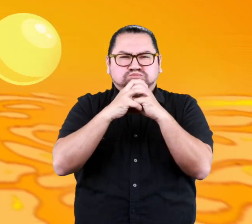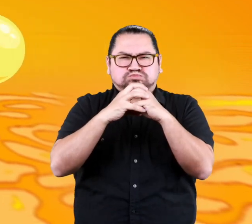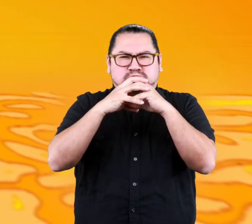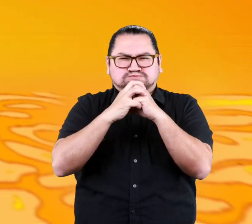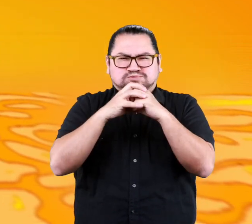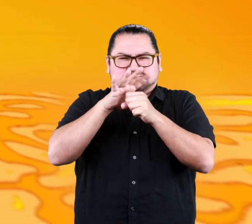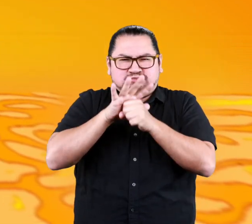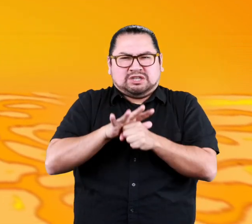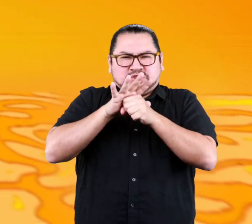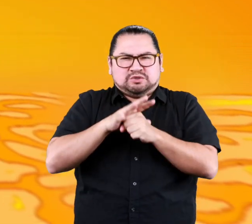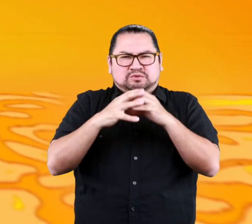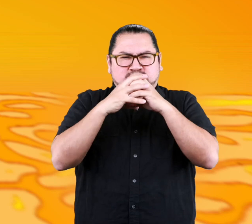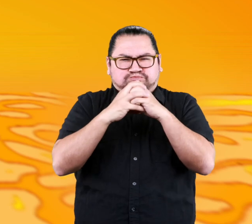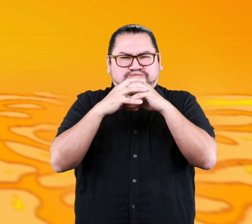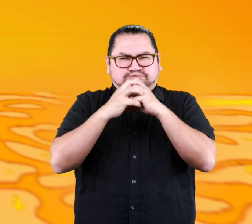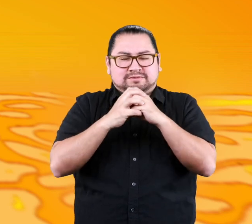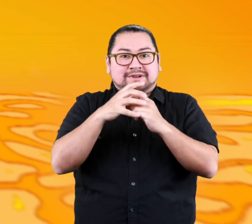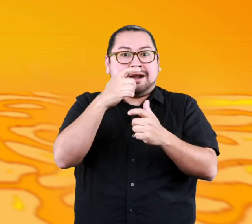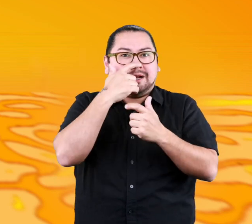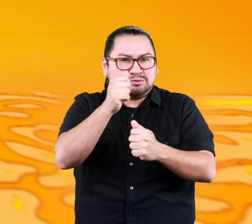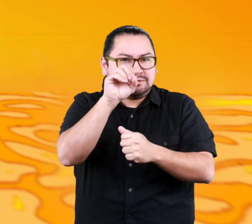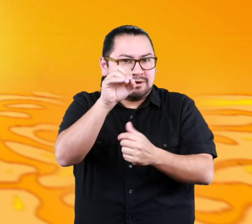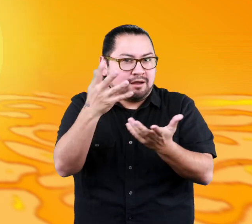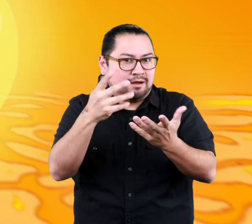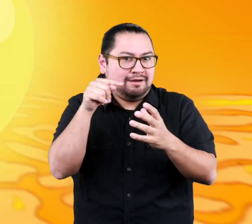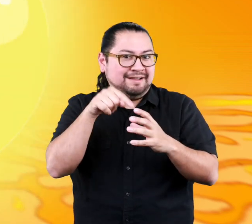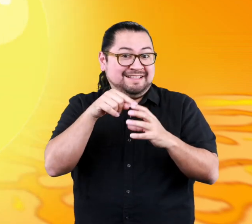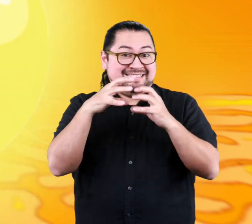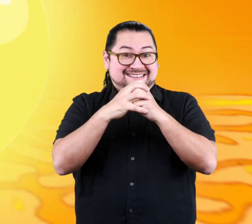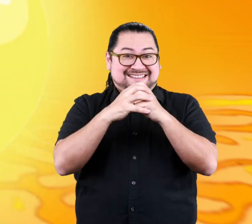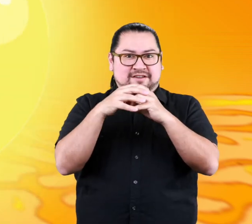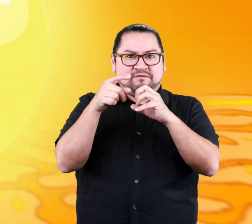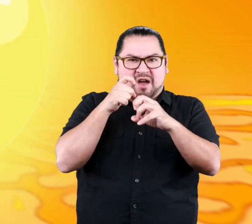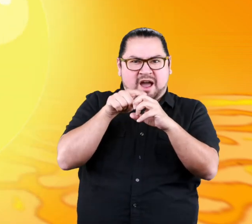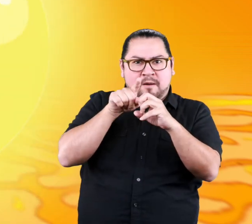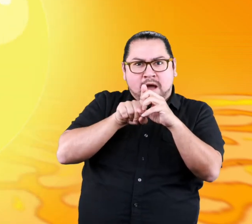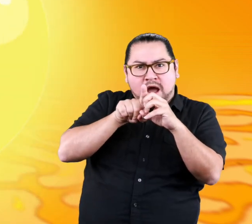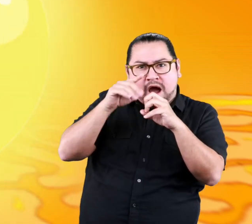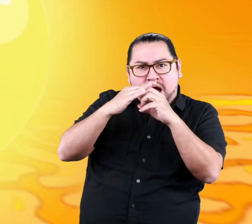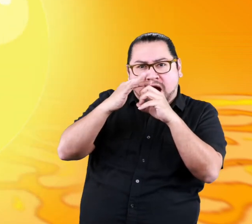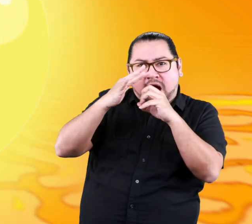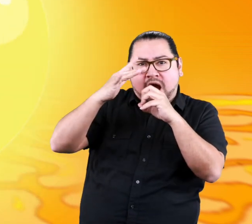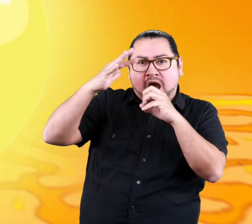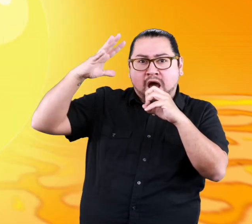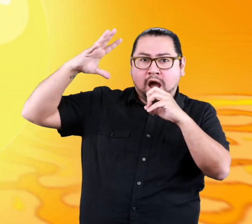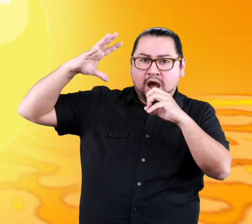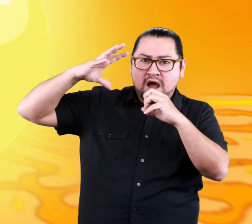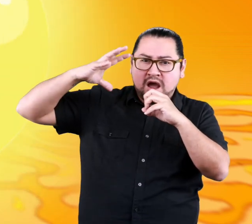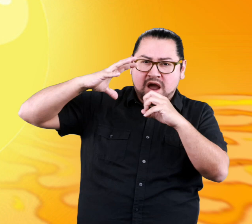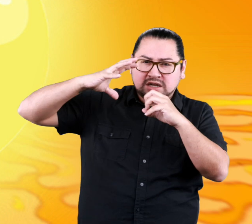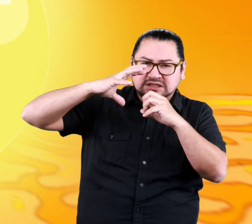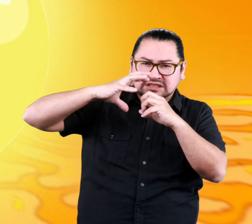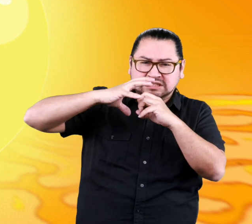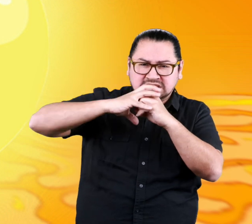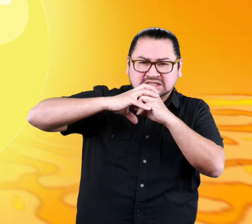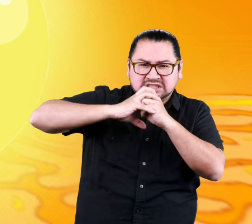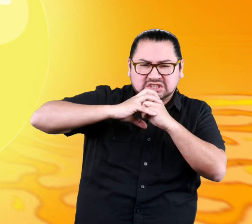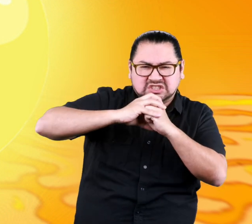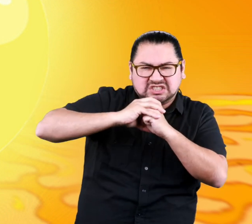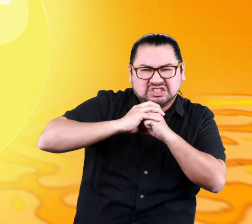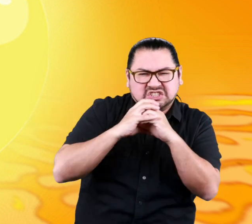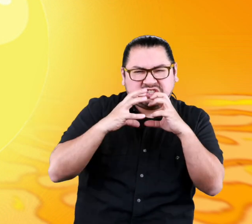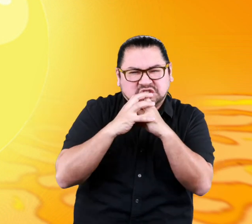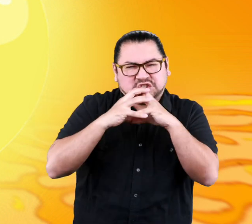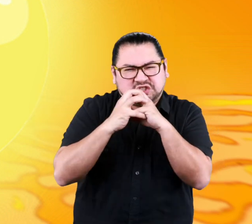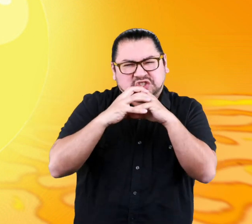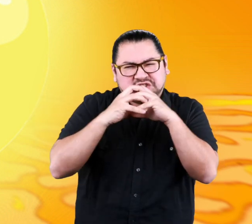with a lot more pressure. Here is an interesting fact. This pressure comes from the other layers of the earth